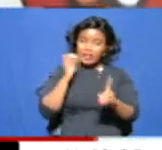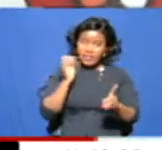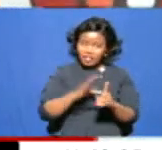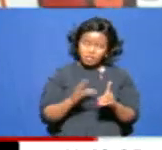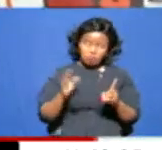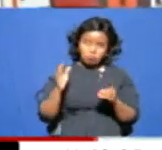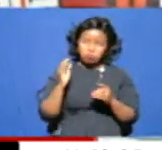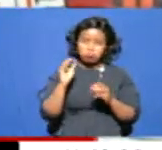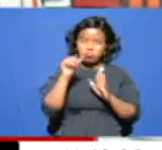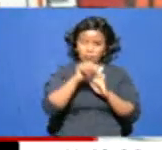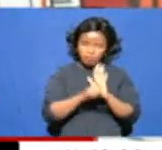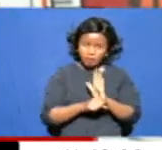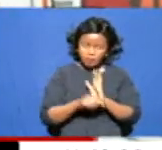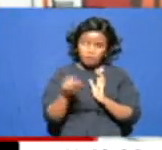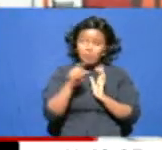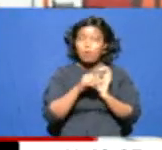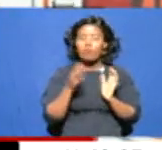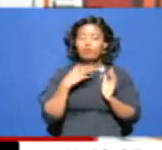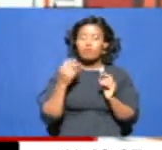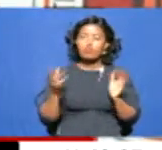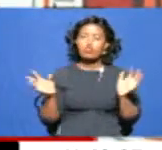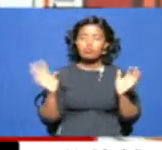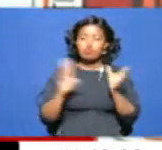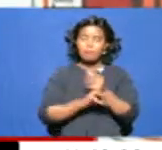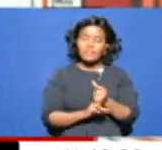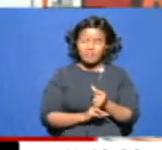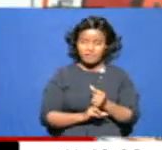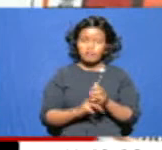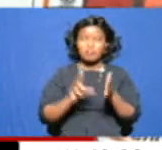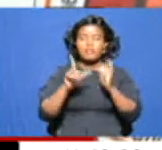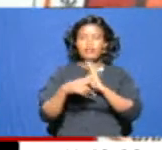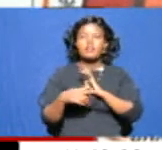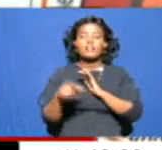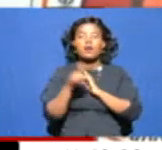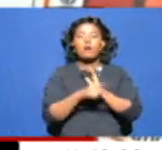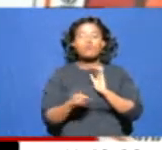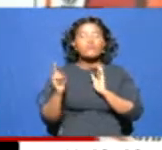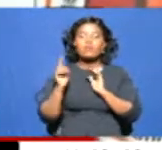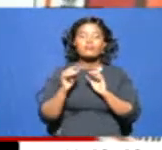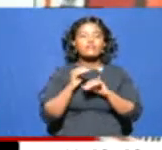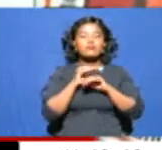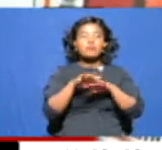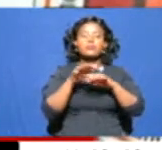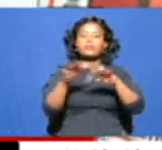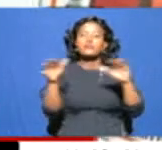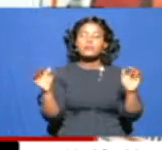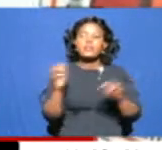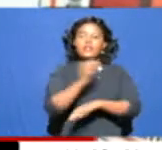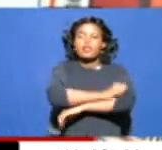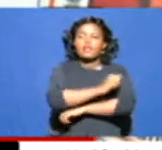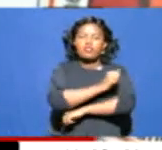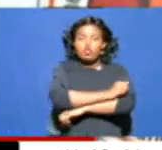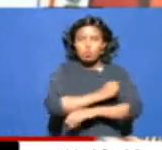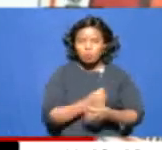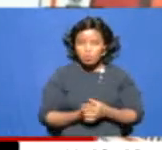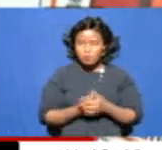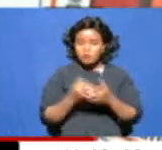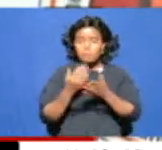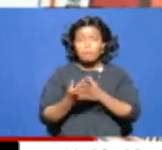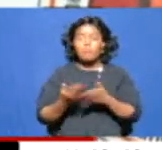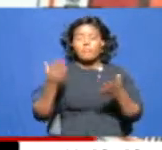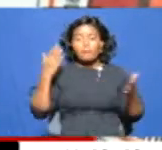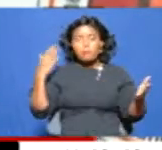So we want to partner with them, and through that we'll be able to reach out to schools, and we have done it. In the past, before